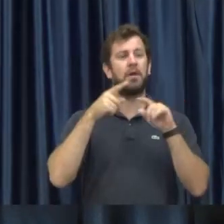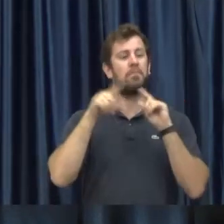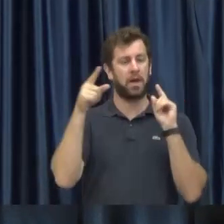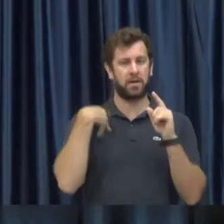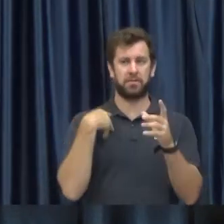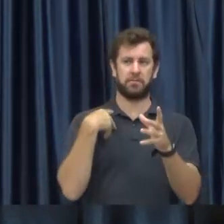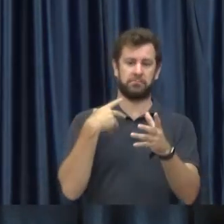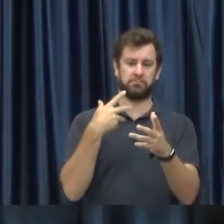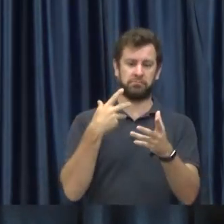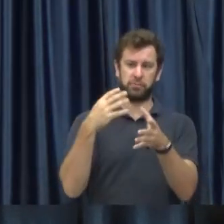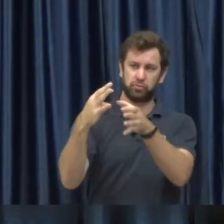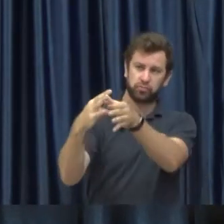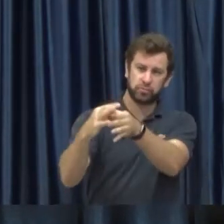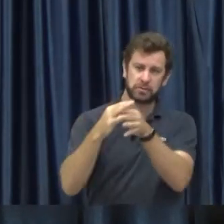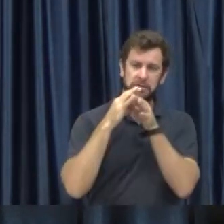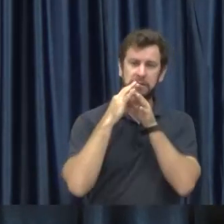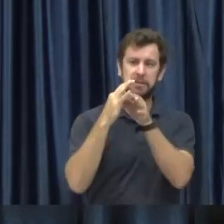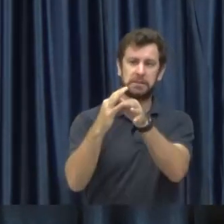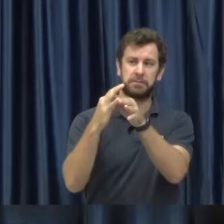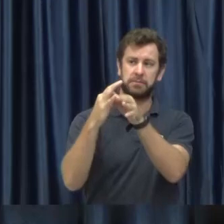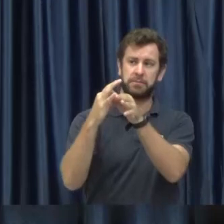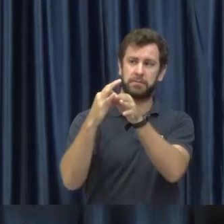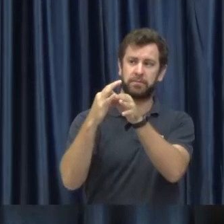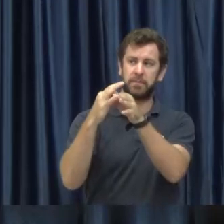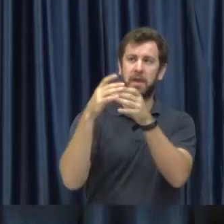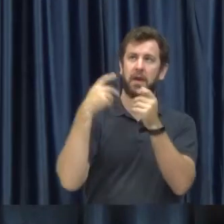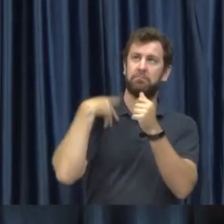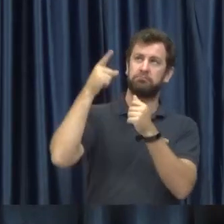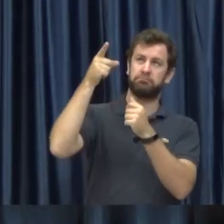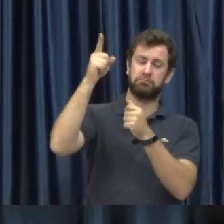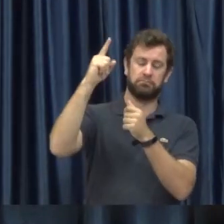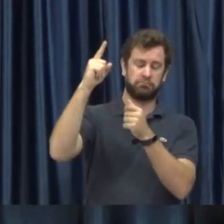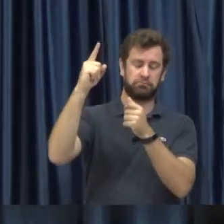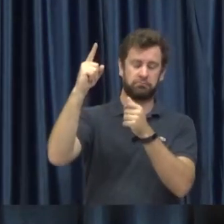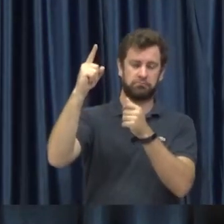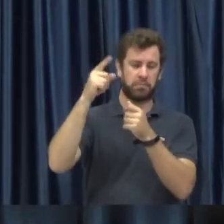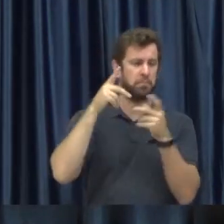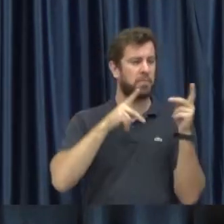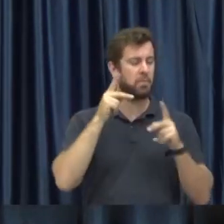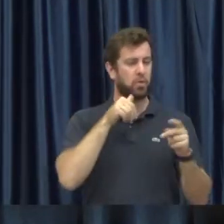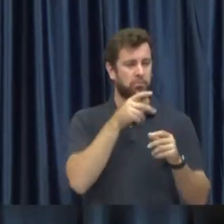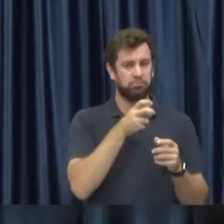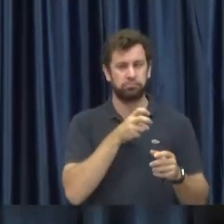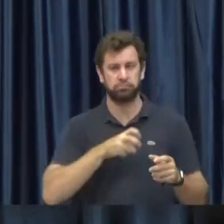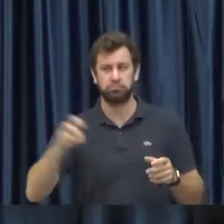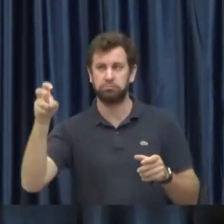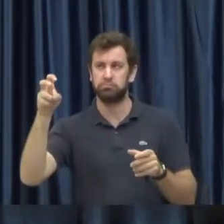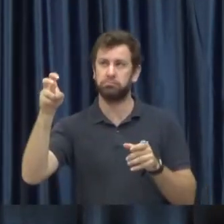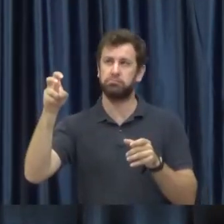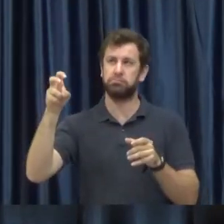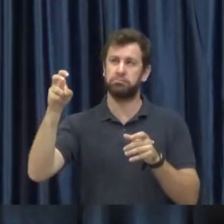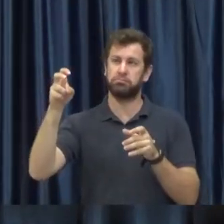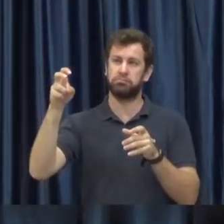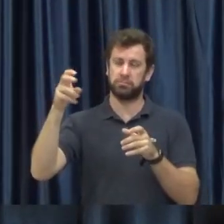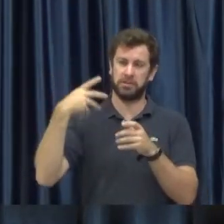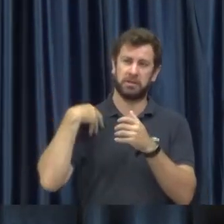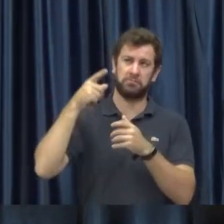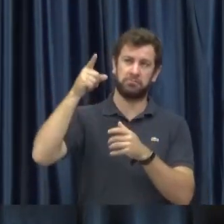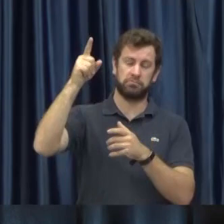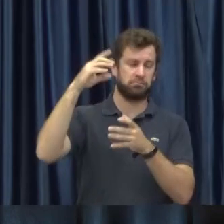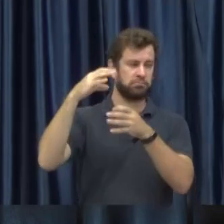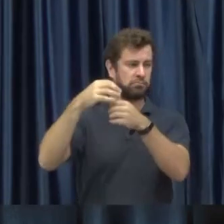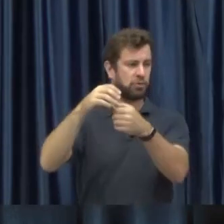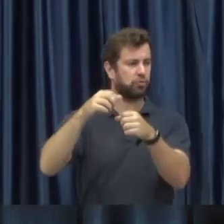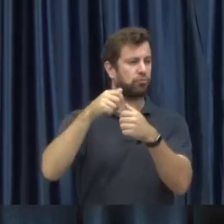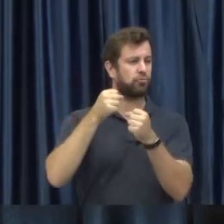relationship between the pilgrim and the Creator. And the essence of our faith is